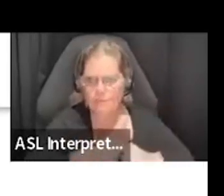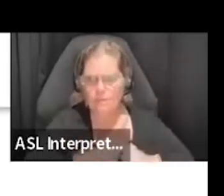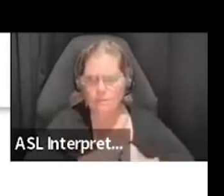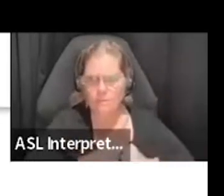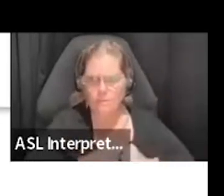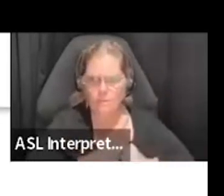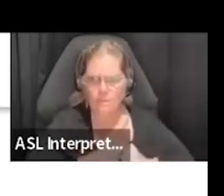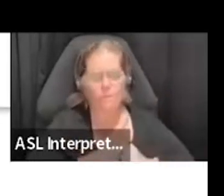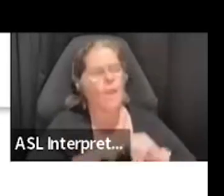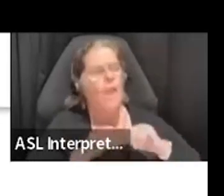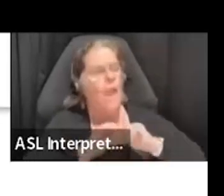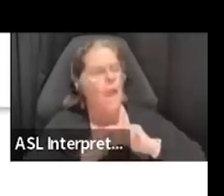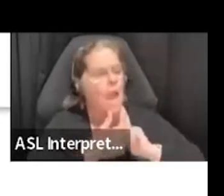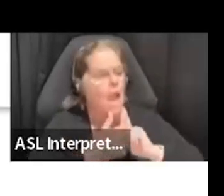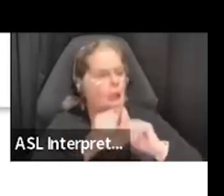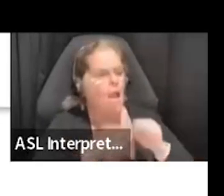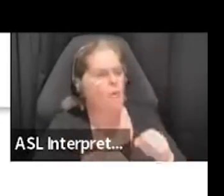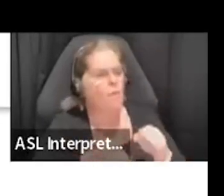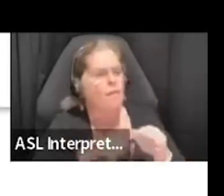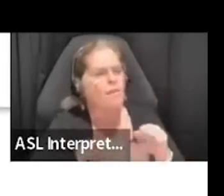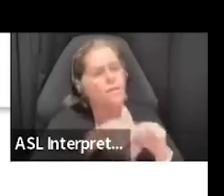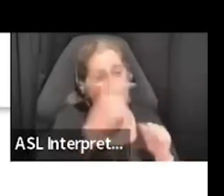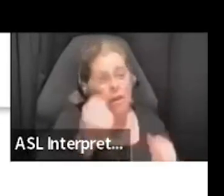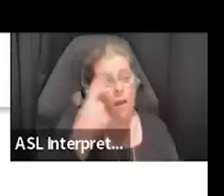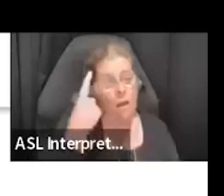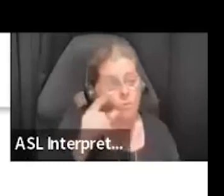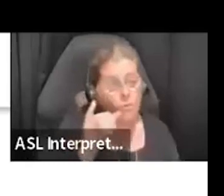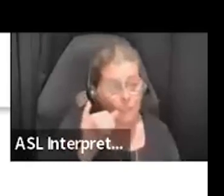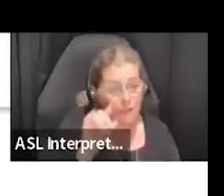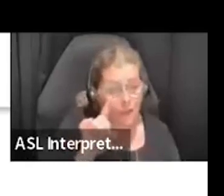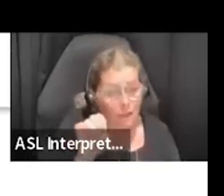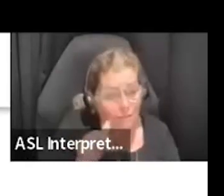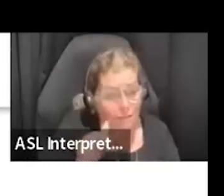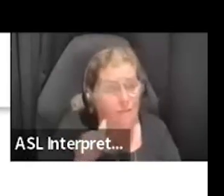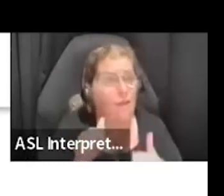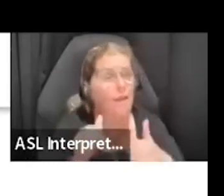they understand the IDA requirements, make sure they understand